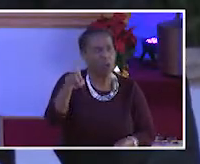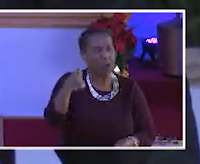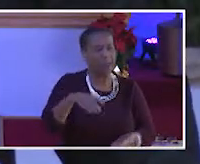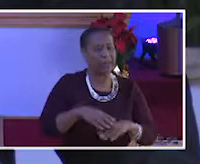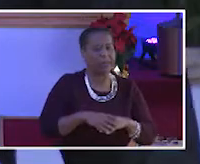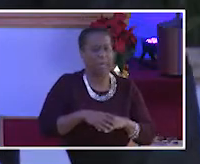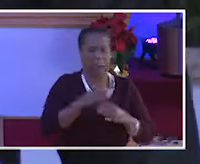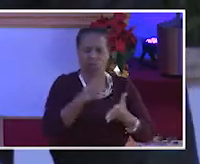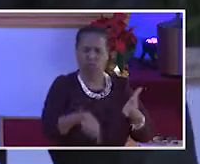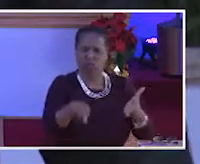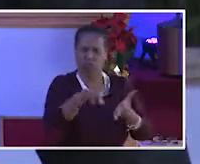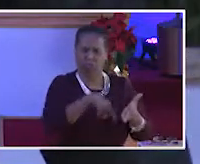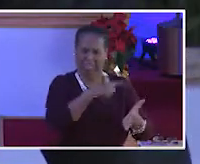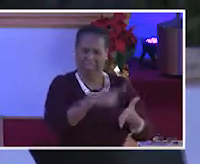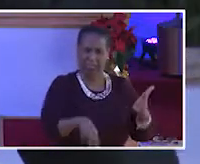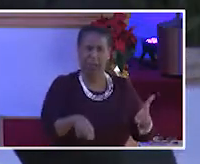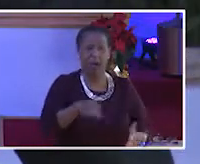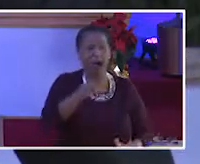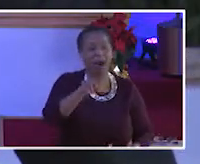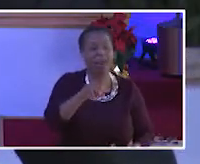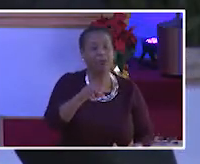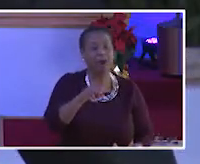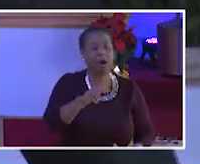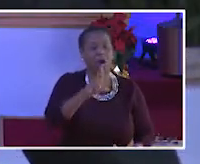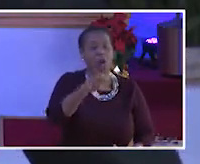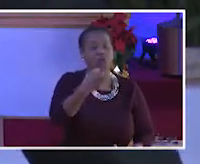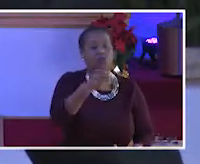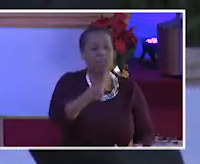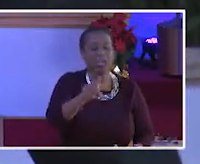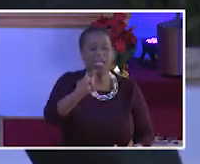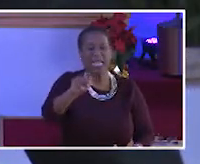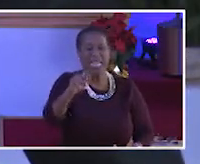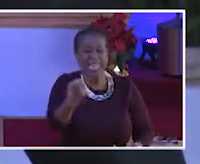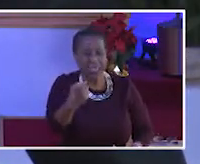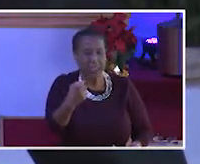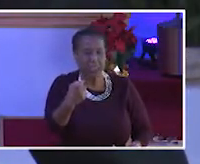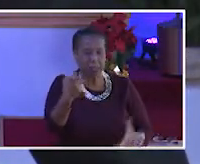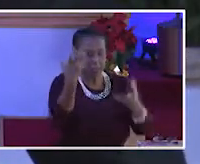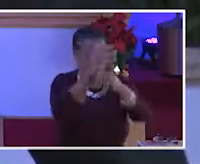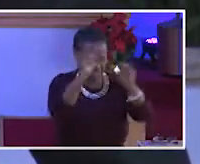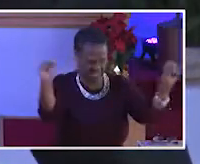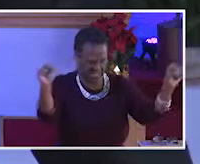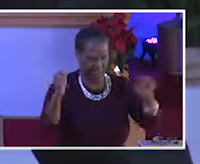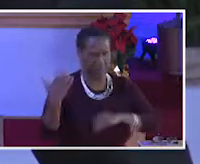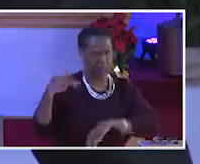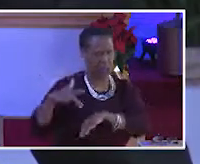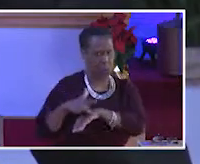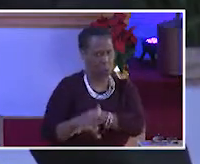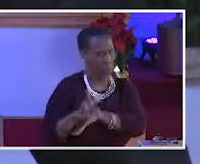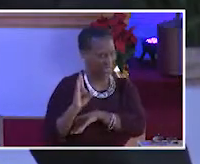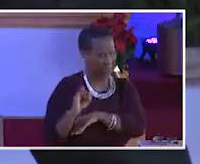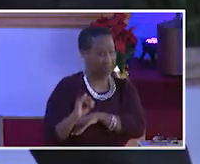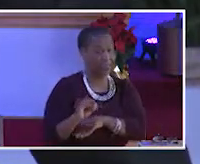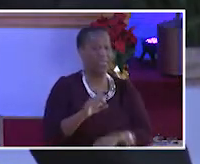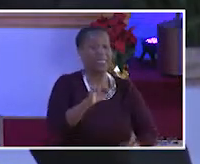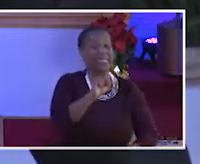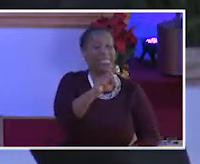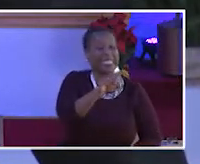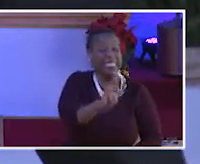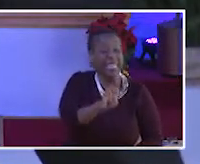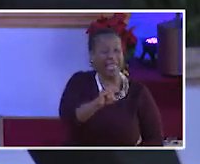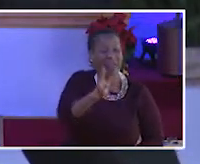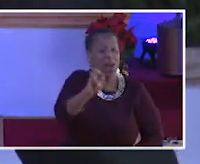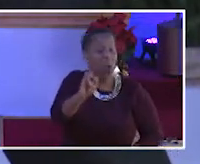the Richard Nixon administration in the early 70s. Stevie Wonder wrote a song entitled,